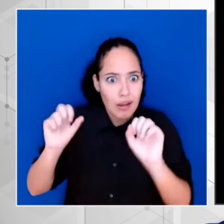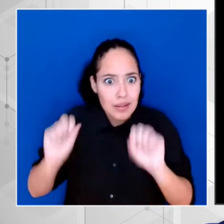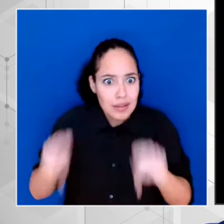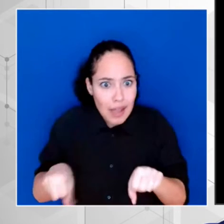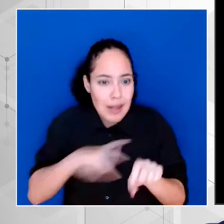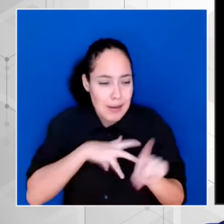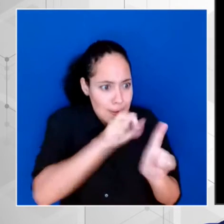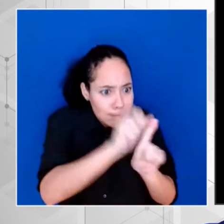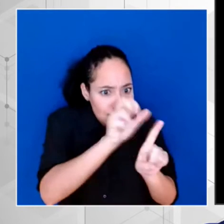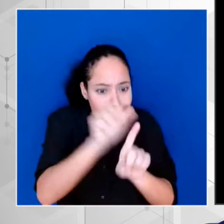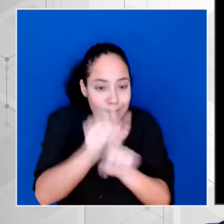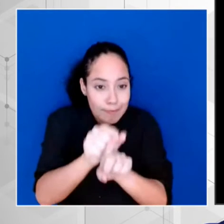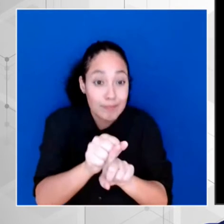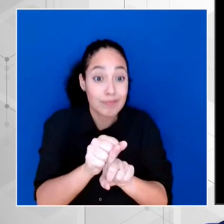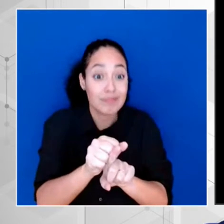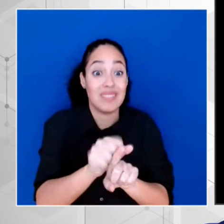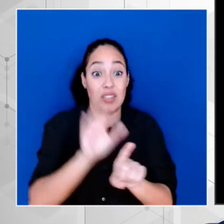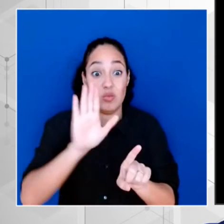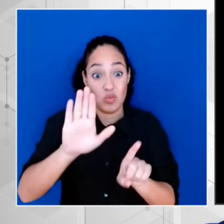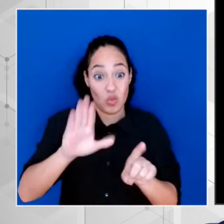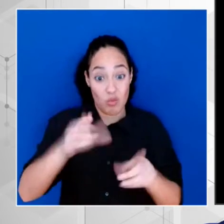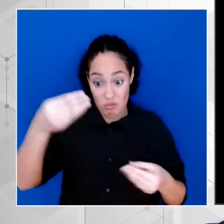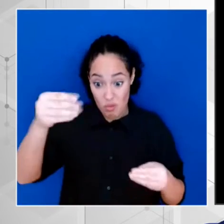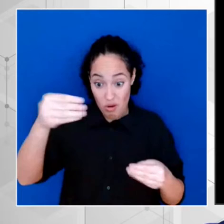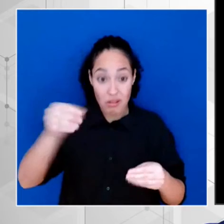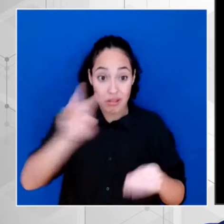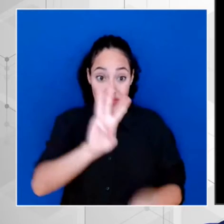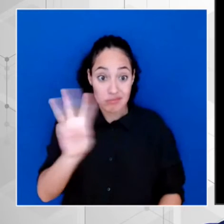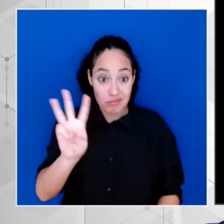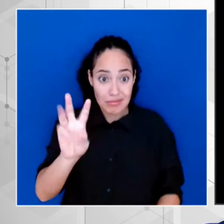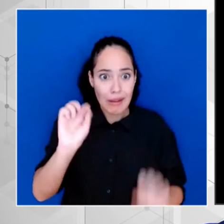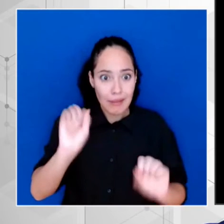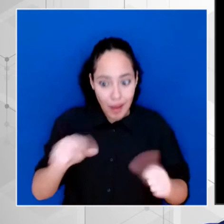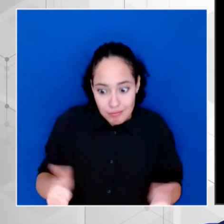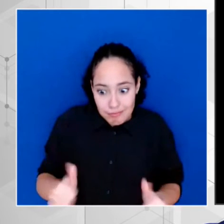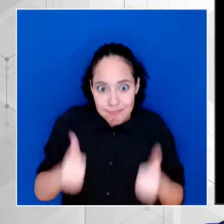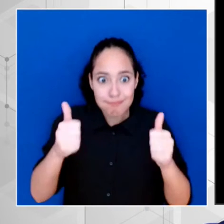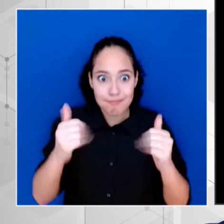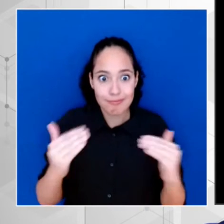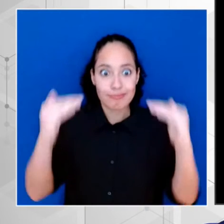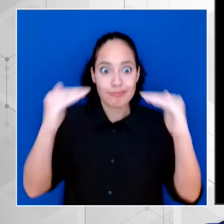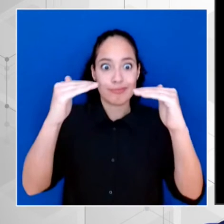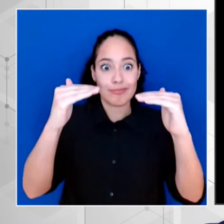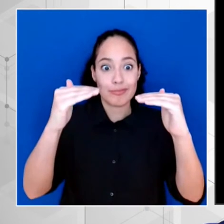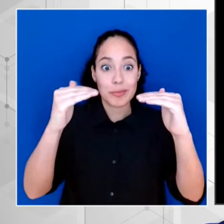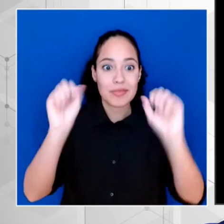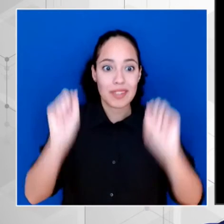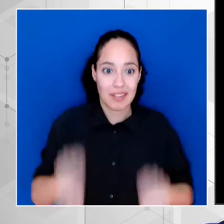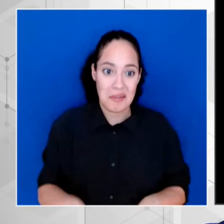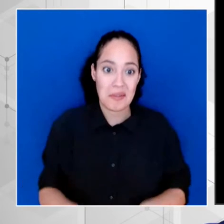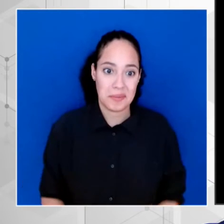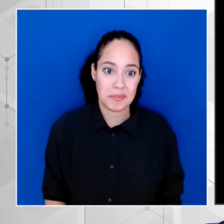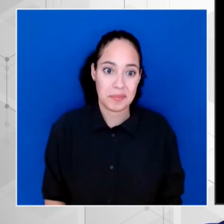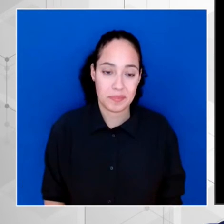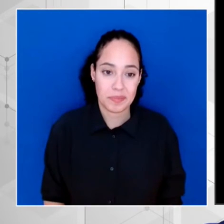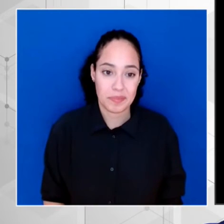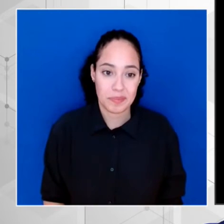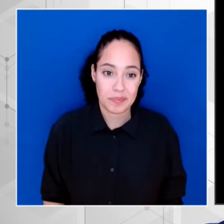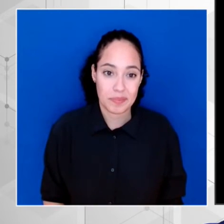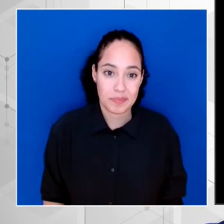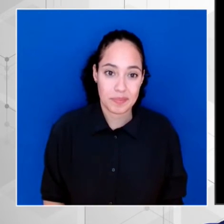and usability. And before you say, this is just too much work, consider that there are